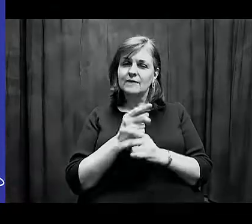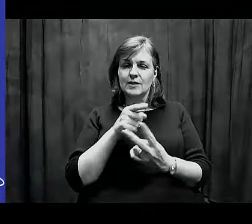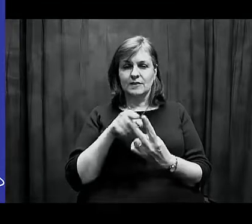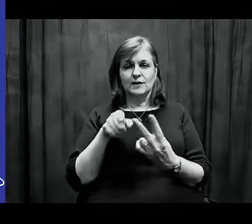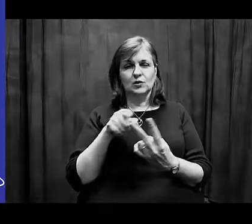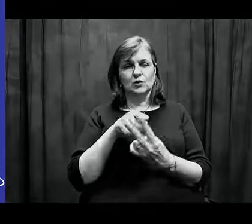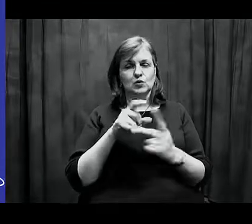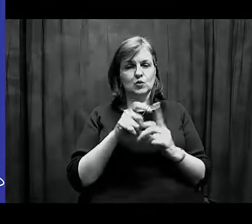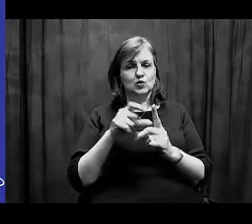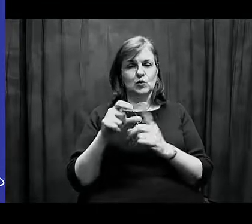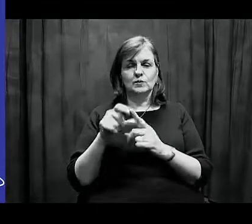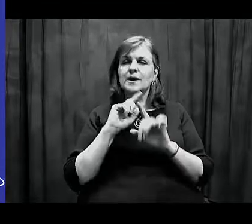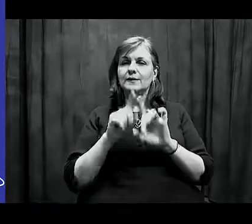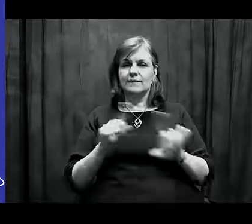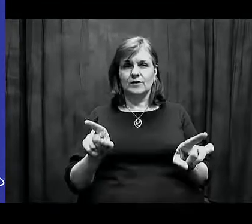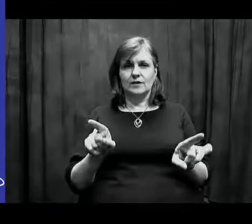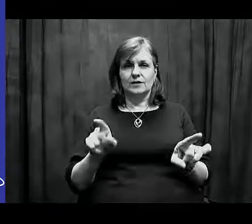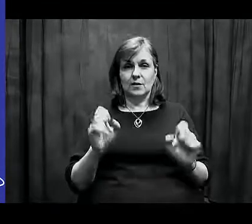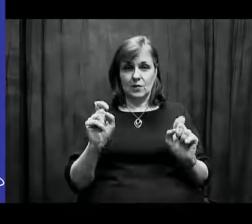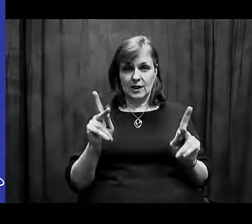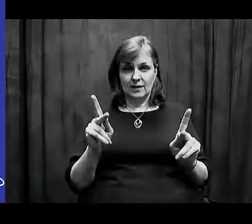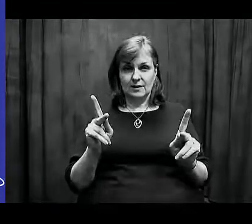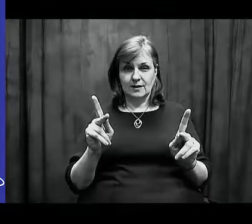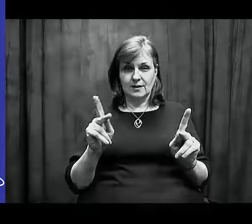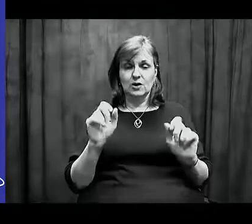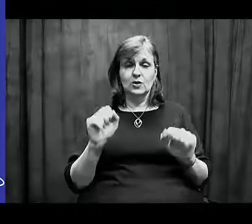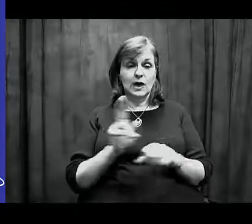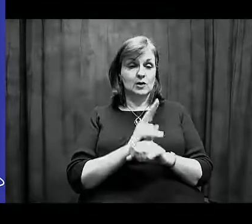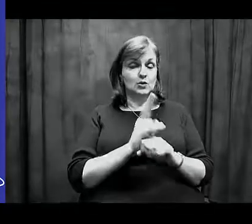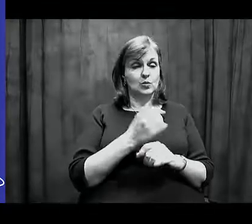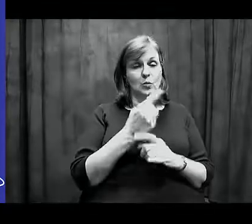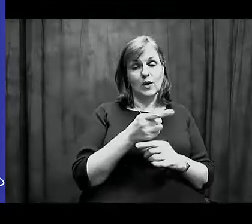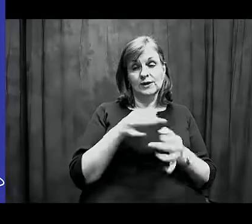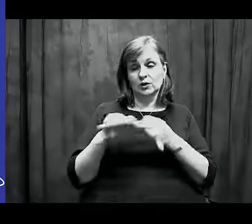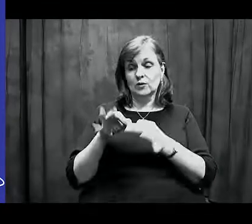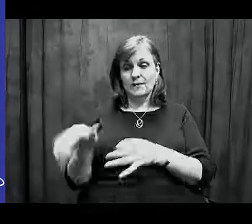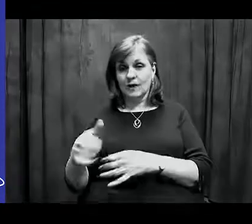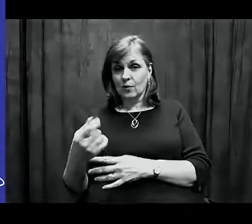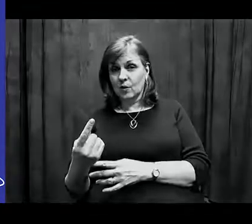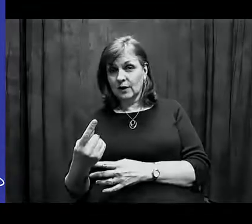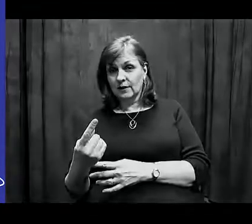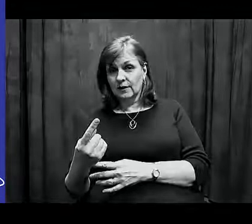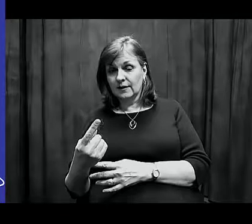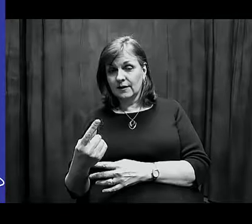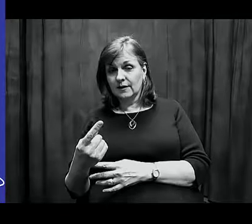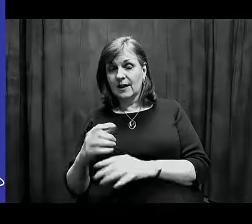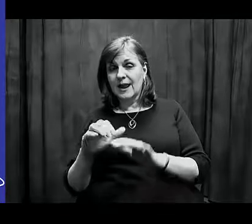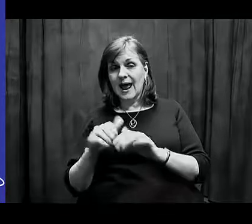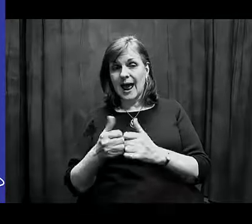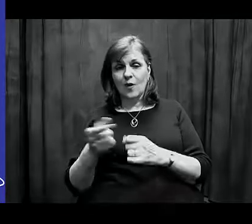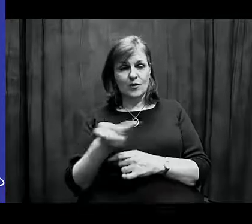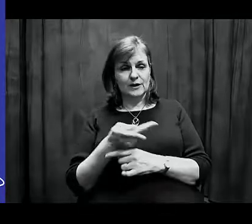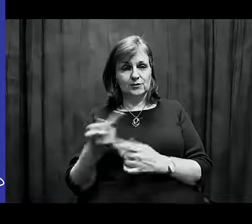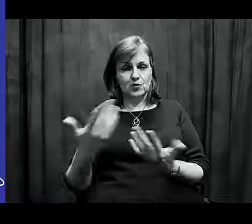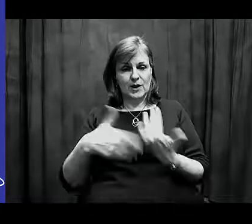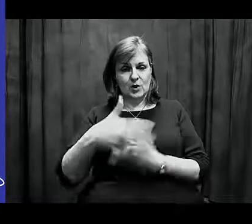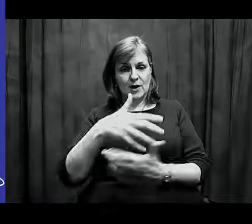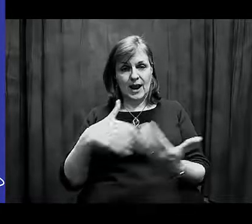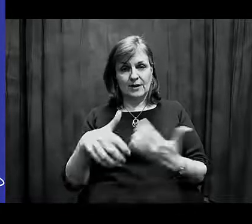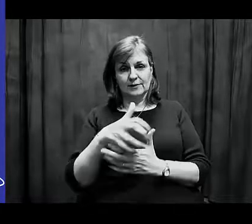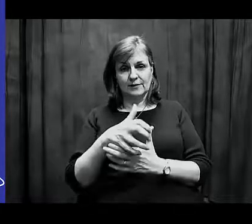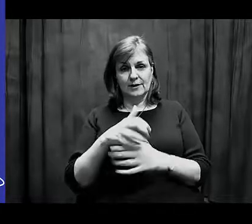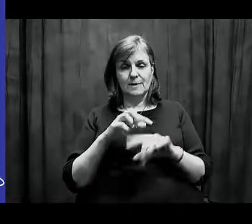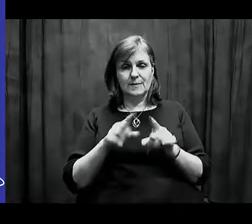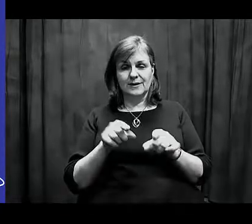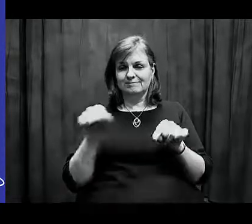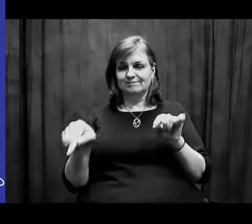for the phenotype. Be careful with these terms. Don't use them interchangeably, okay? You can certainly use one to describe another